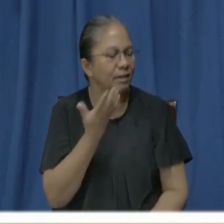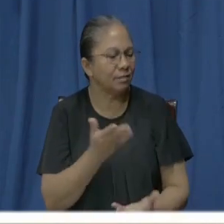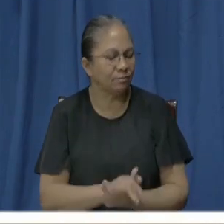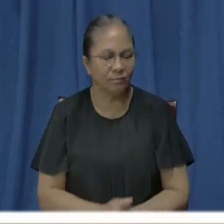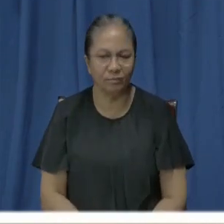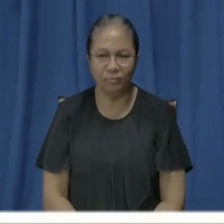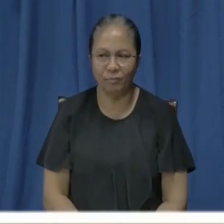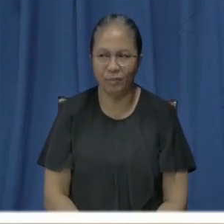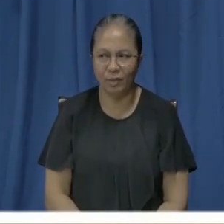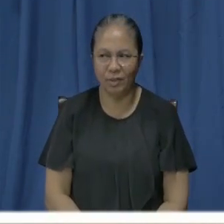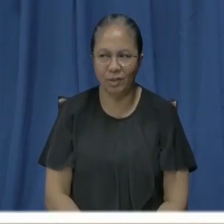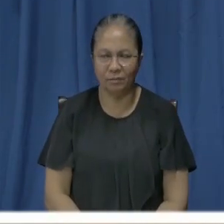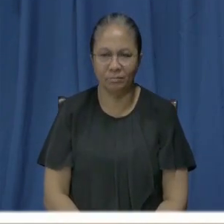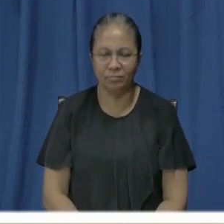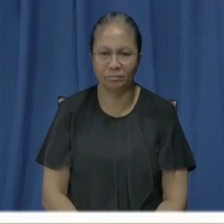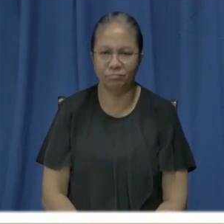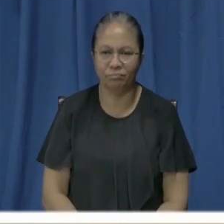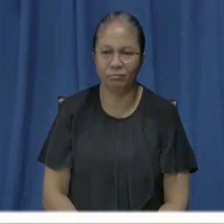What have you to say?"